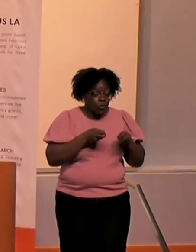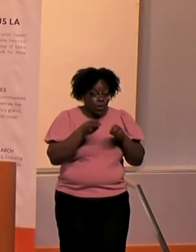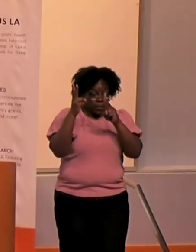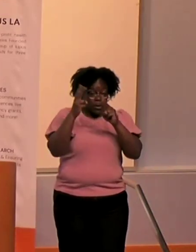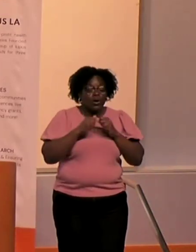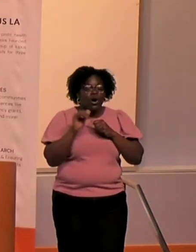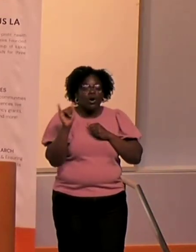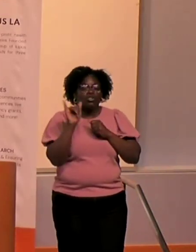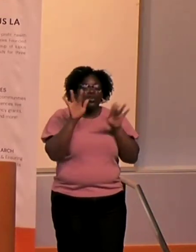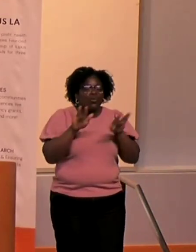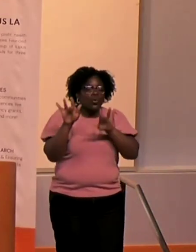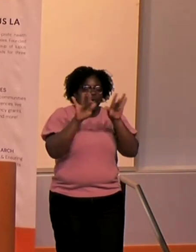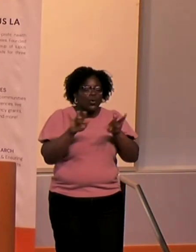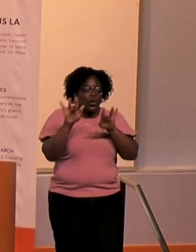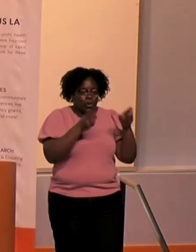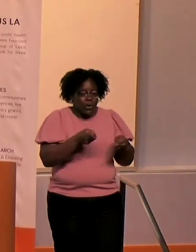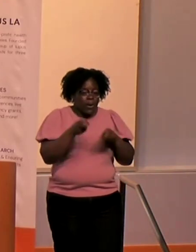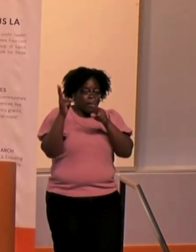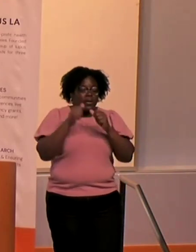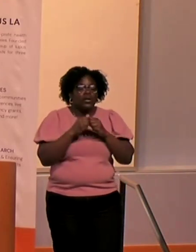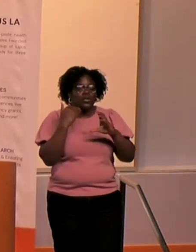recording. And then you can always email us at